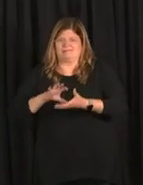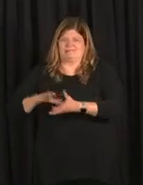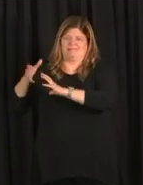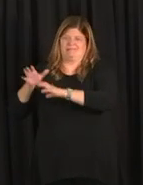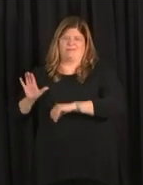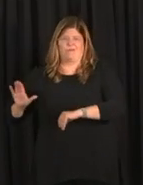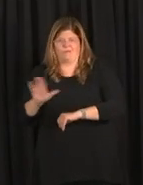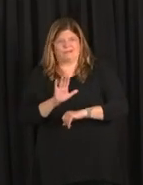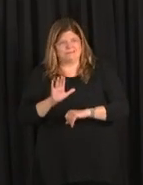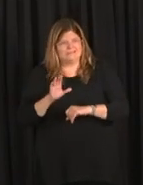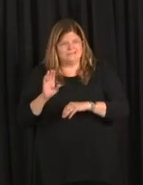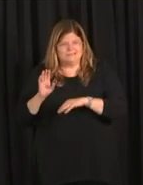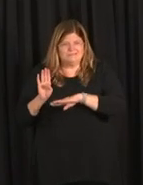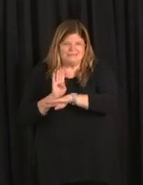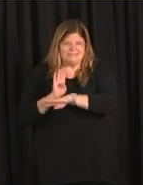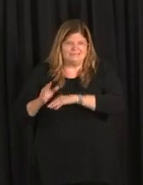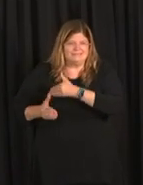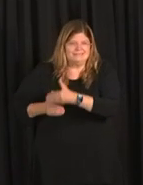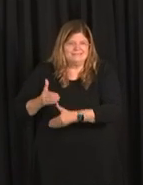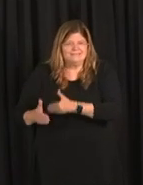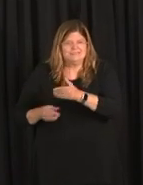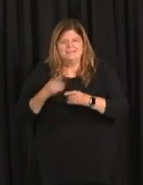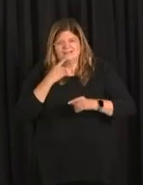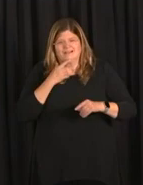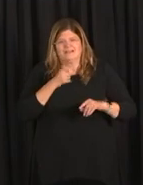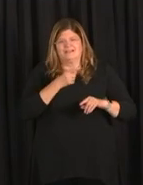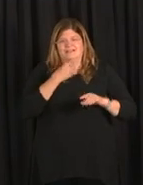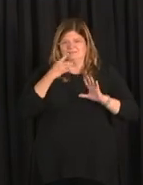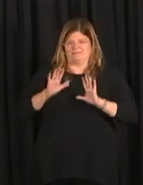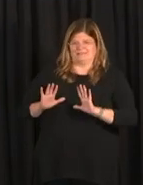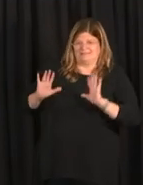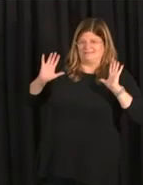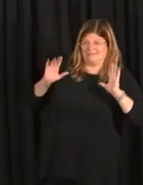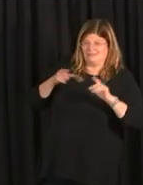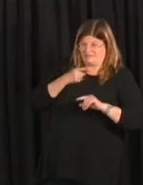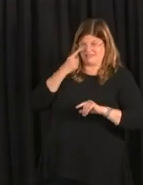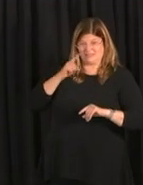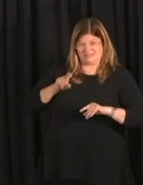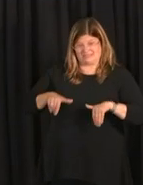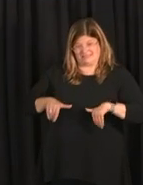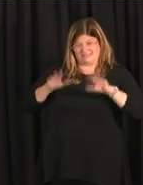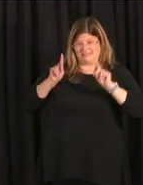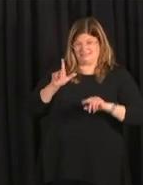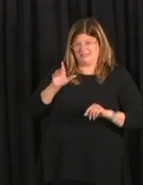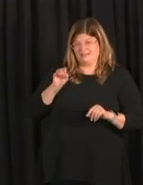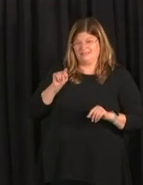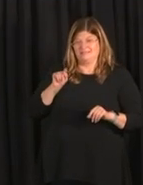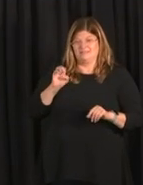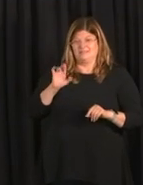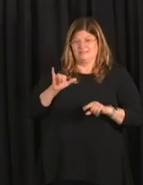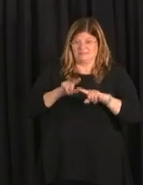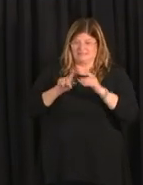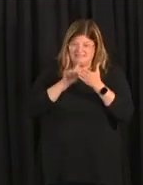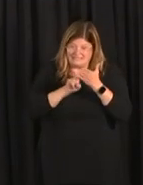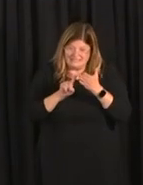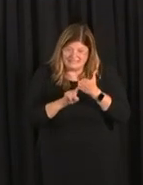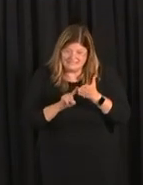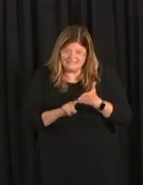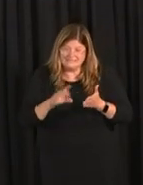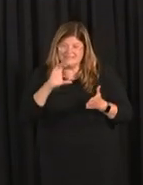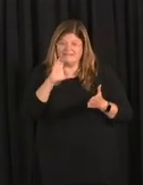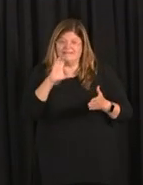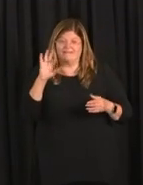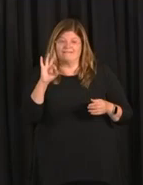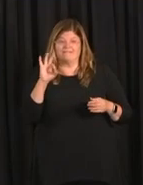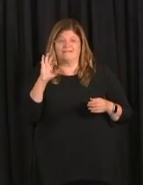would be more lucrative to the city if we gave up the lottery. But that I checked and double-checked that with the CFO, and